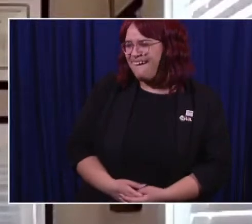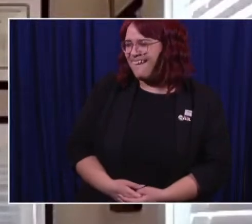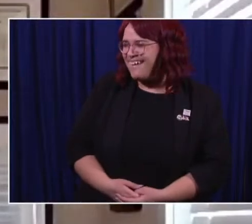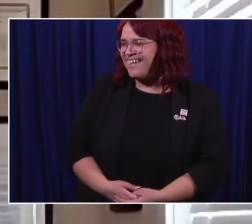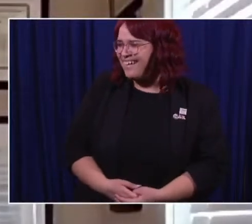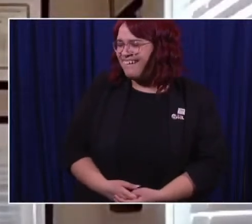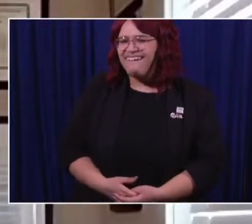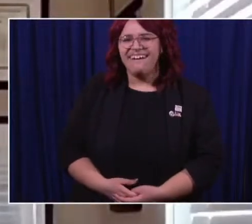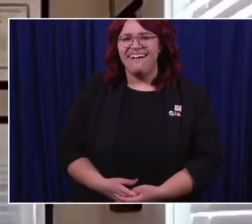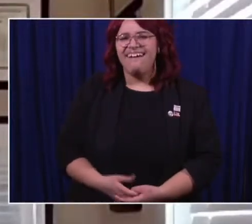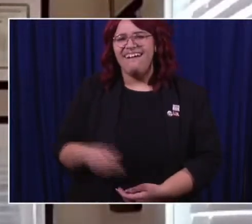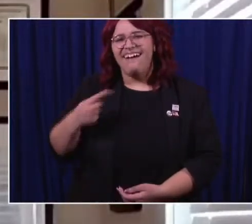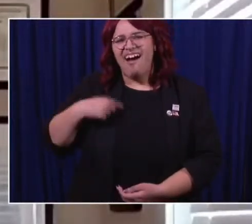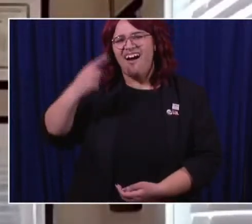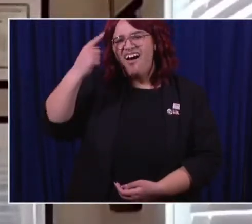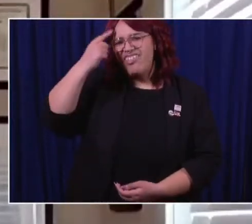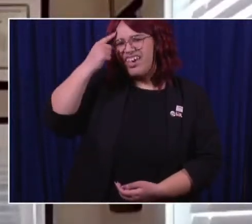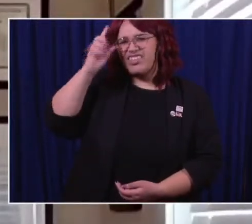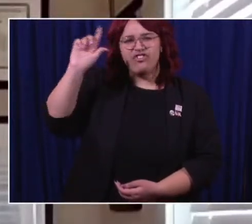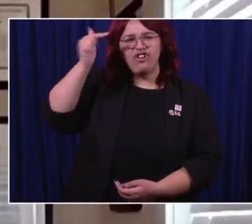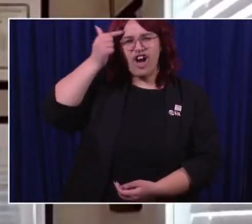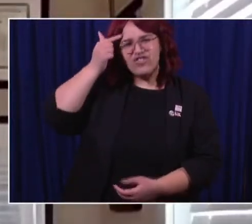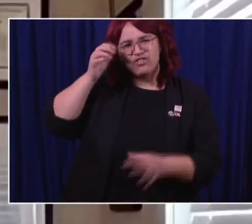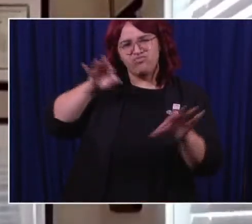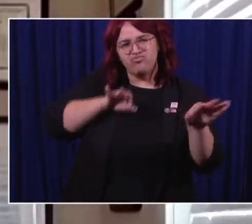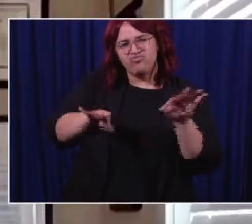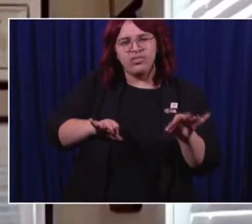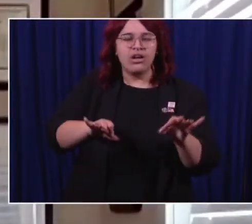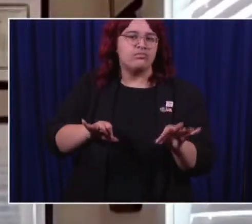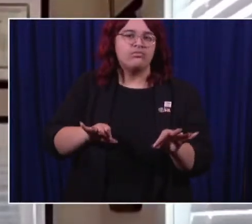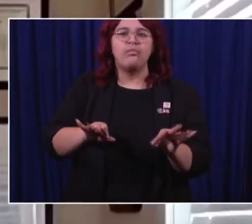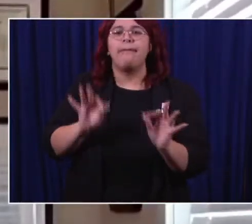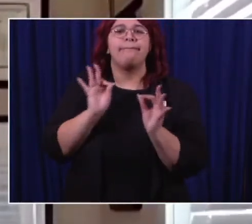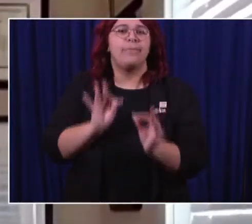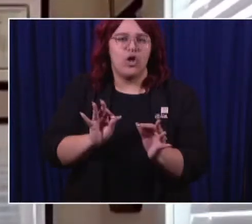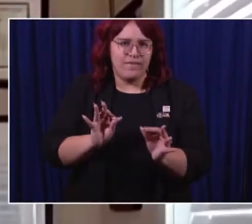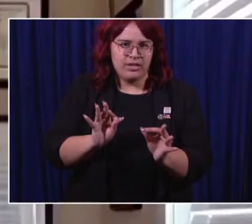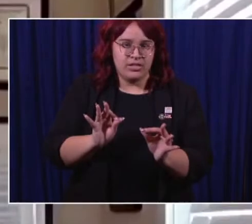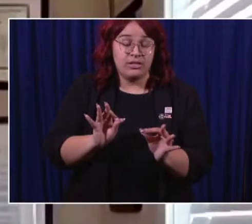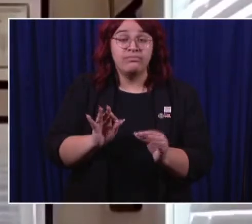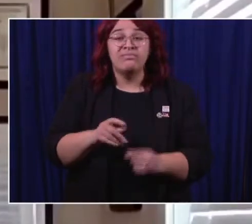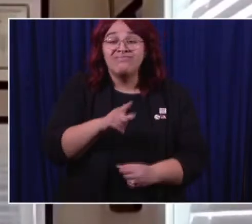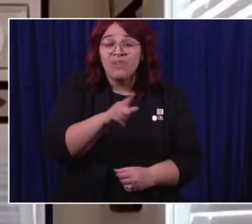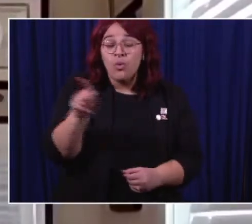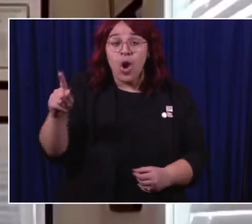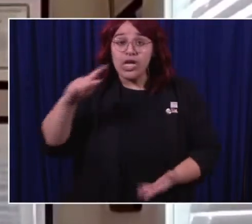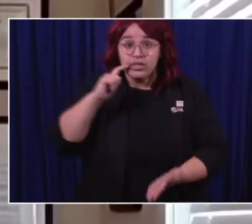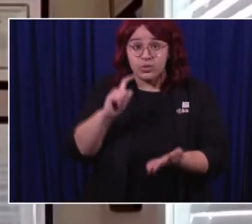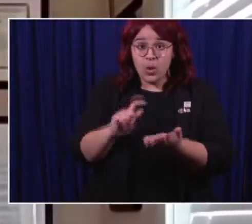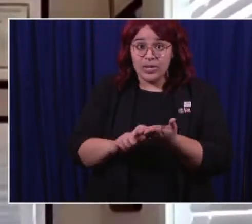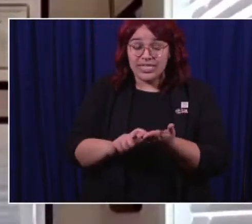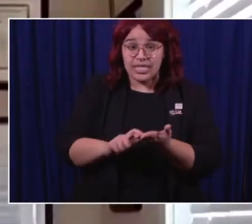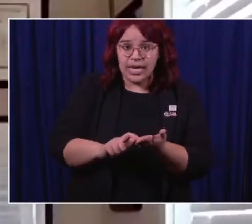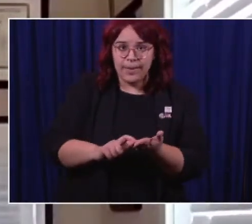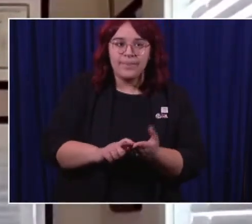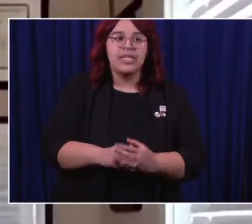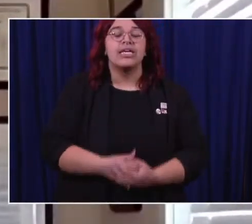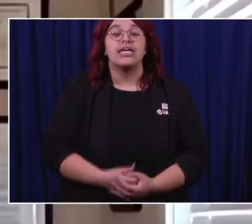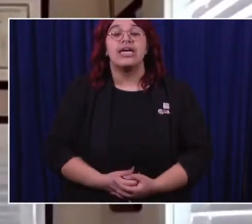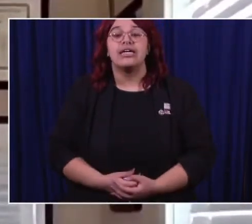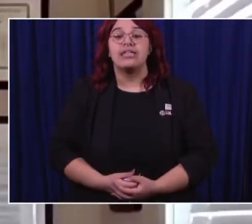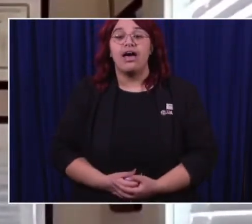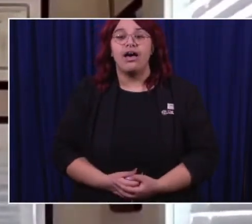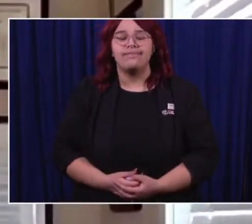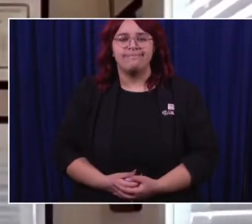this extremely well. What you're seeing is that experts, all of whom are very